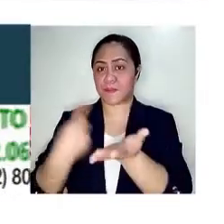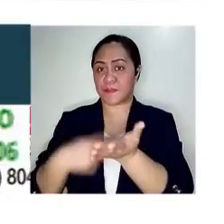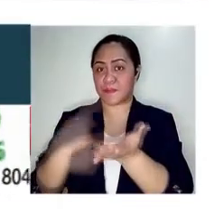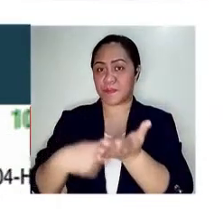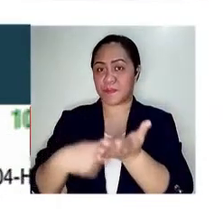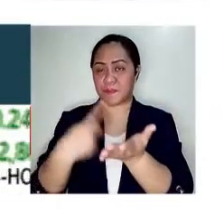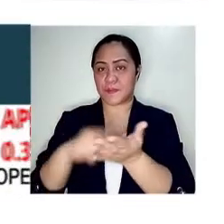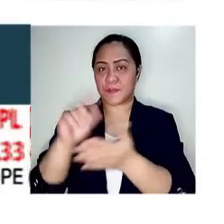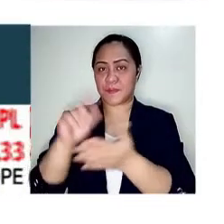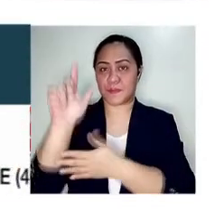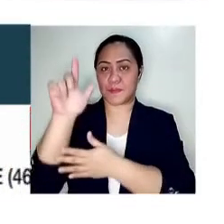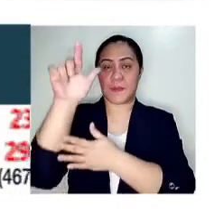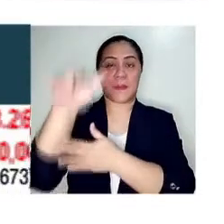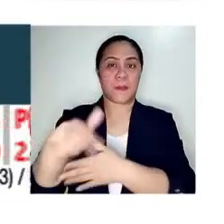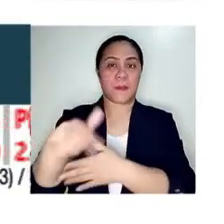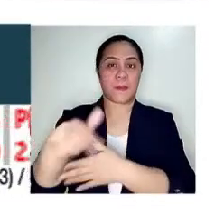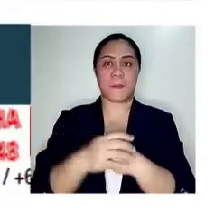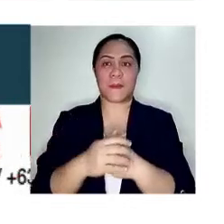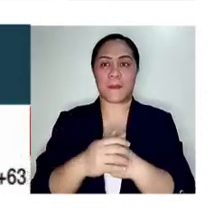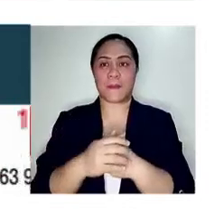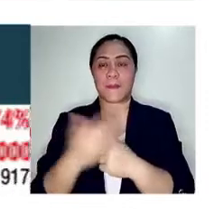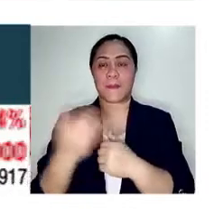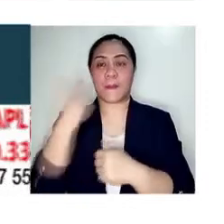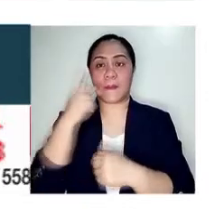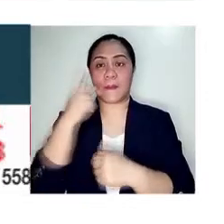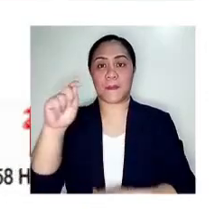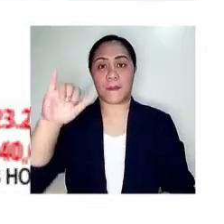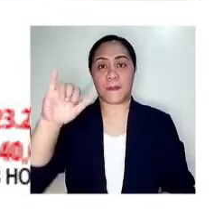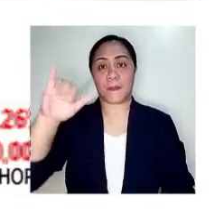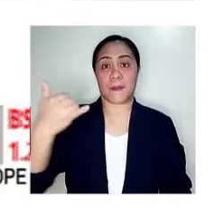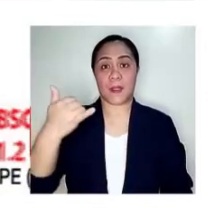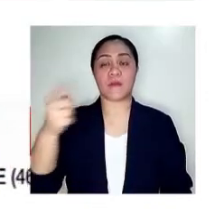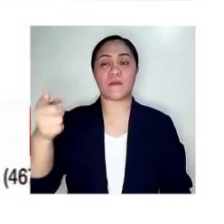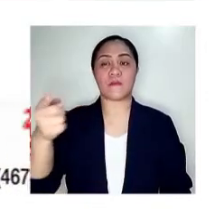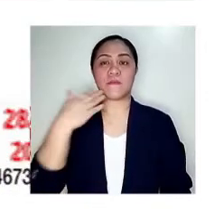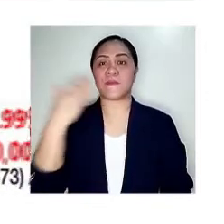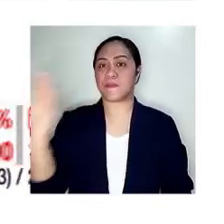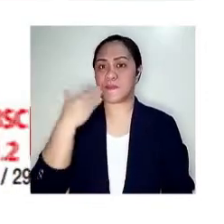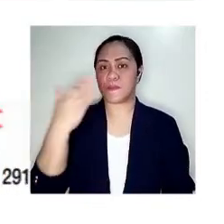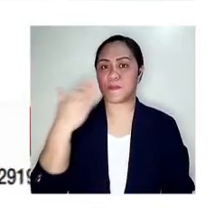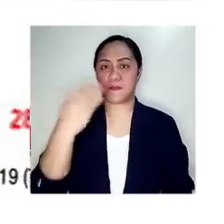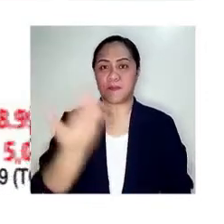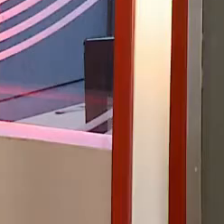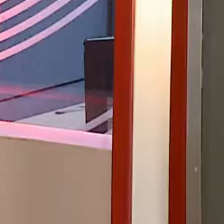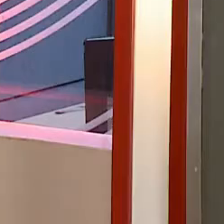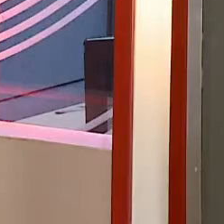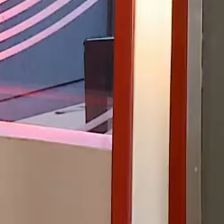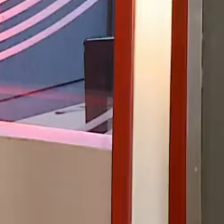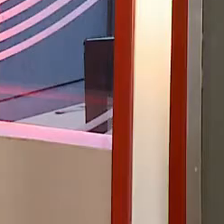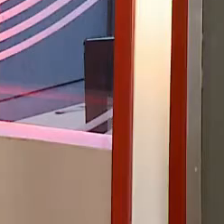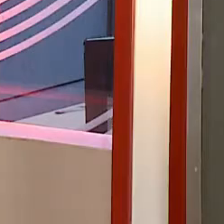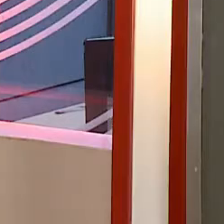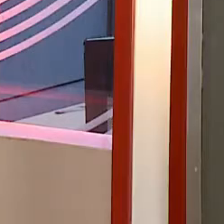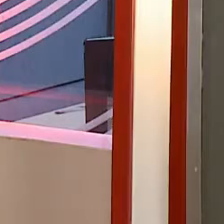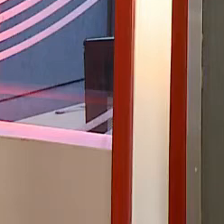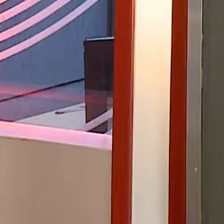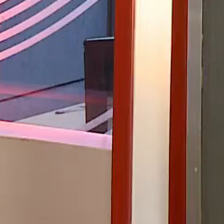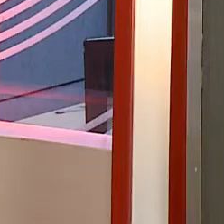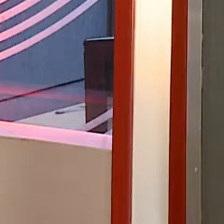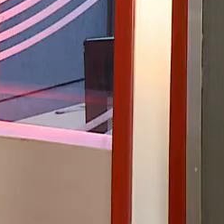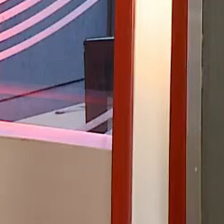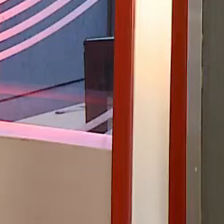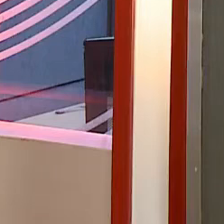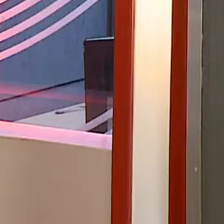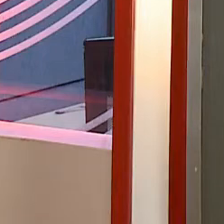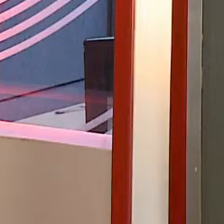Our North America Bureau Chief there, TJ Manotok. Thanks, TJ, for joining us today. You keep safe. Well, back here in the newsroom, Democrats take control of the